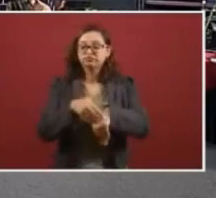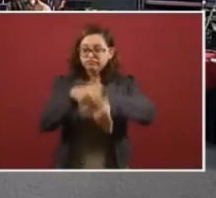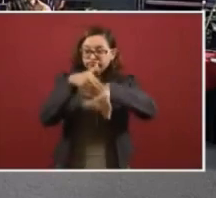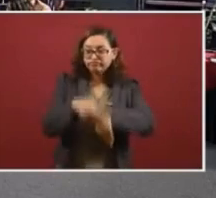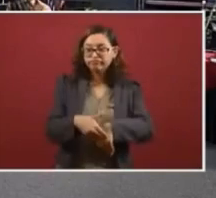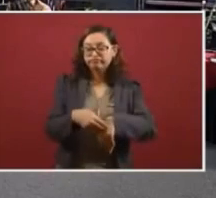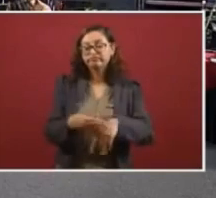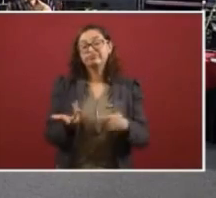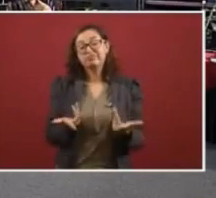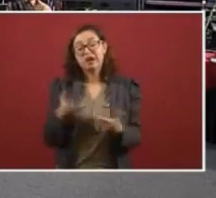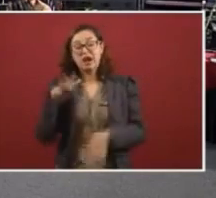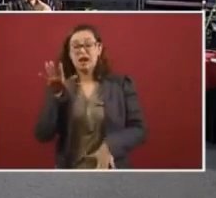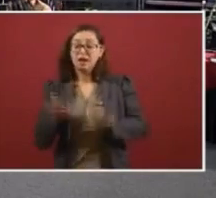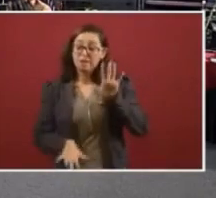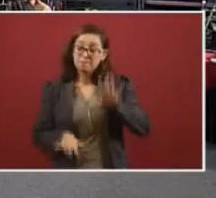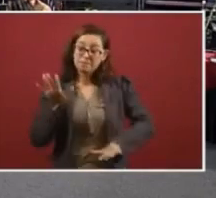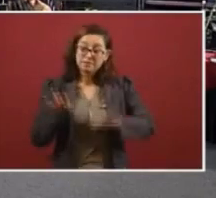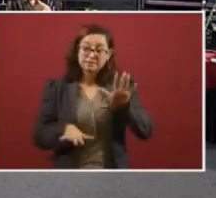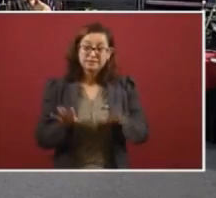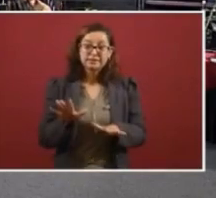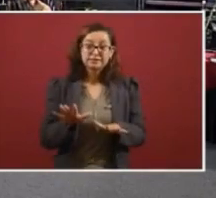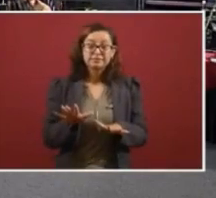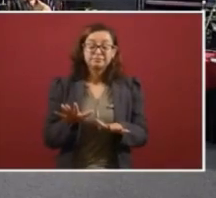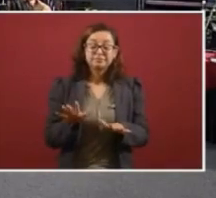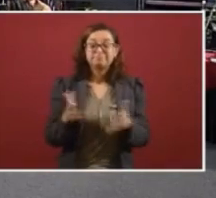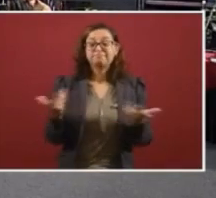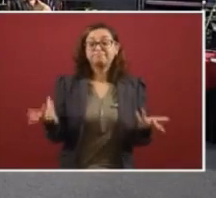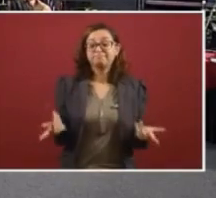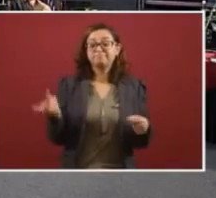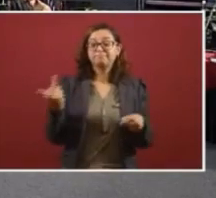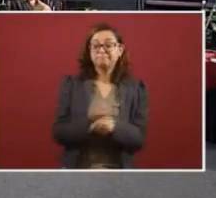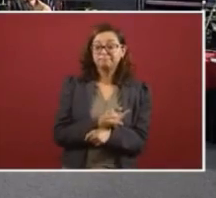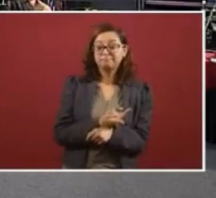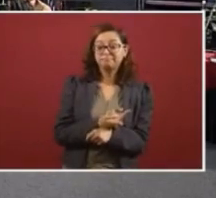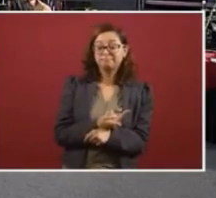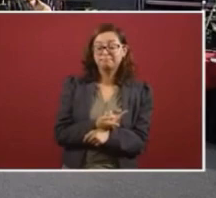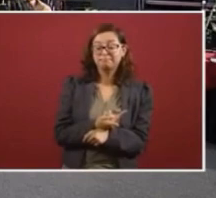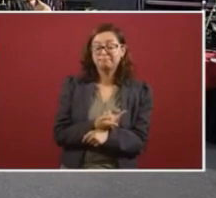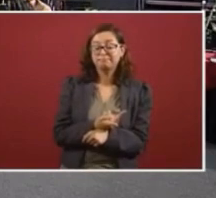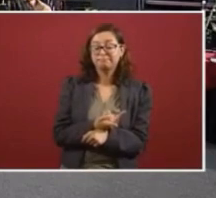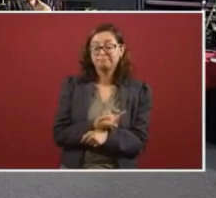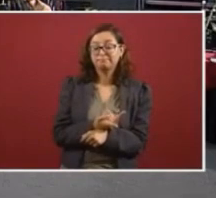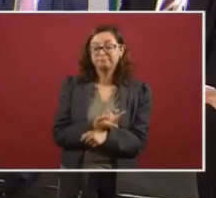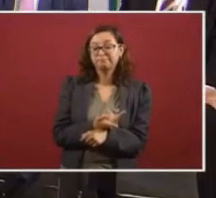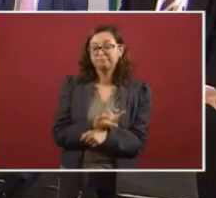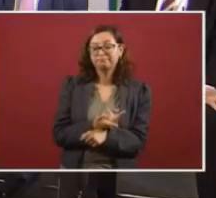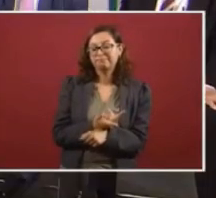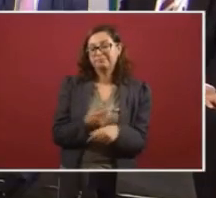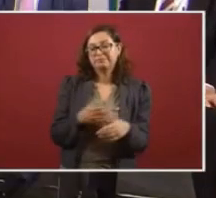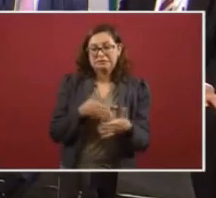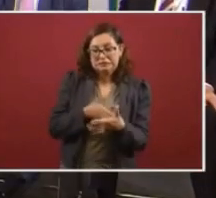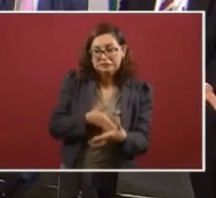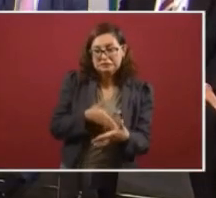time. And sometimes there's too many